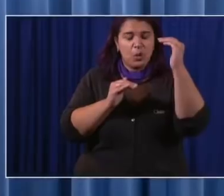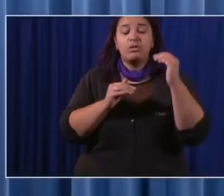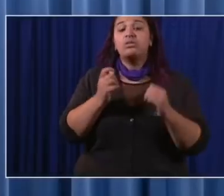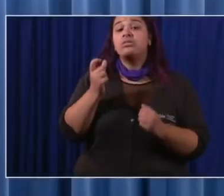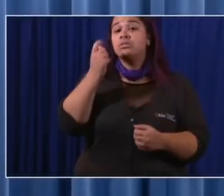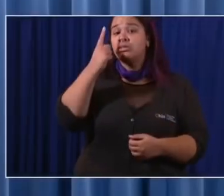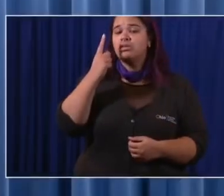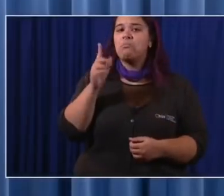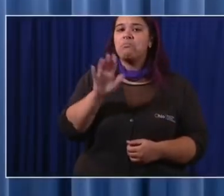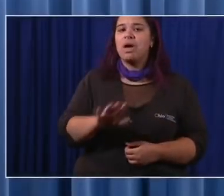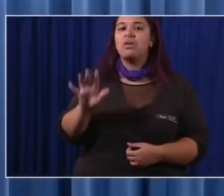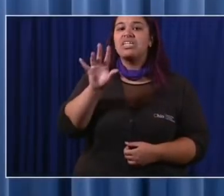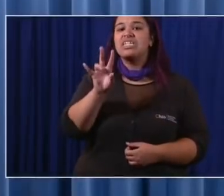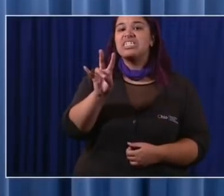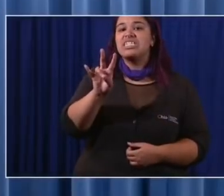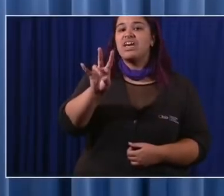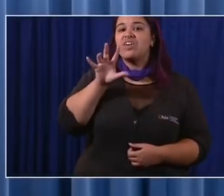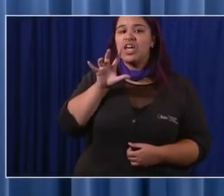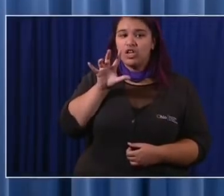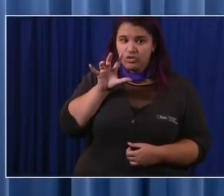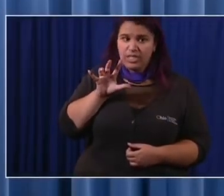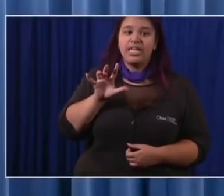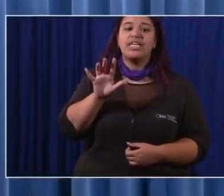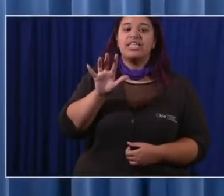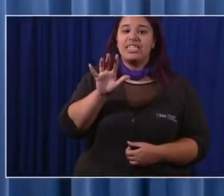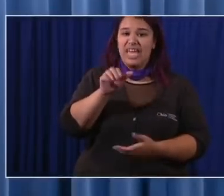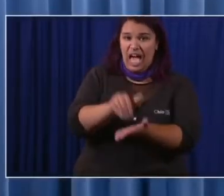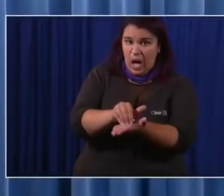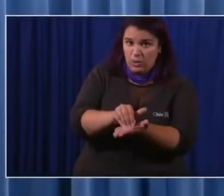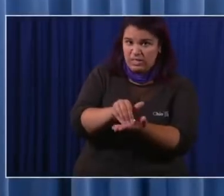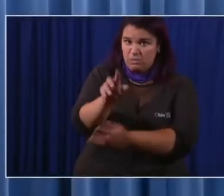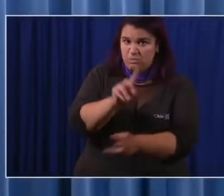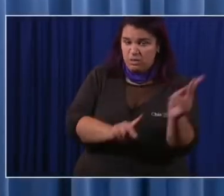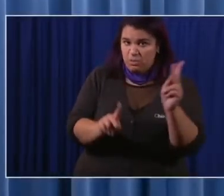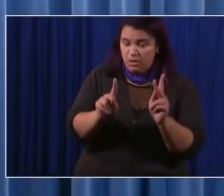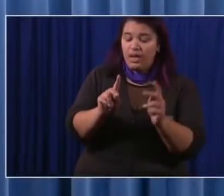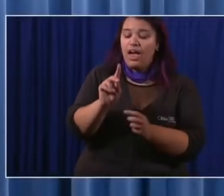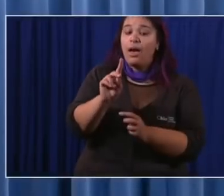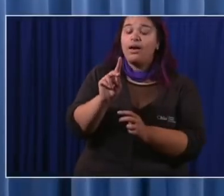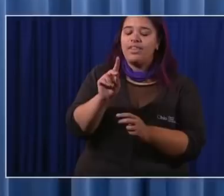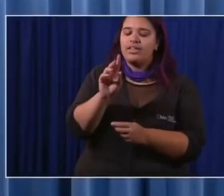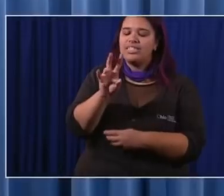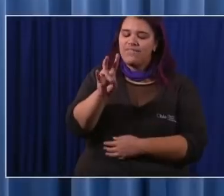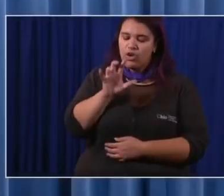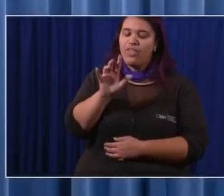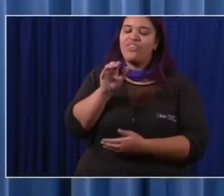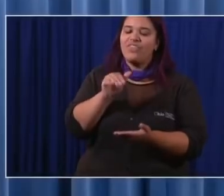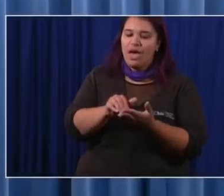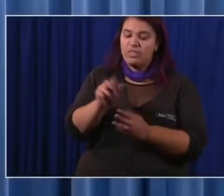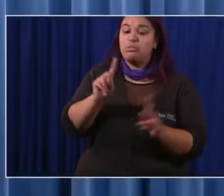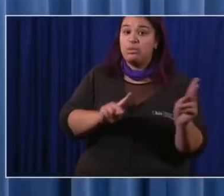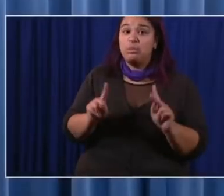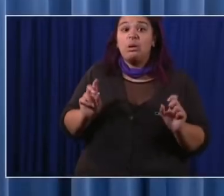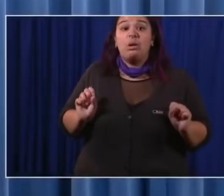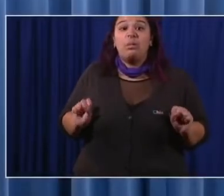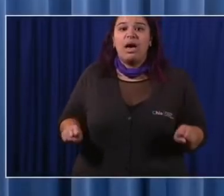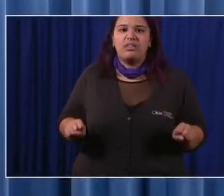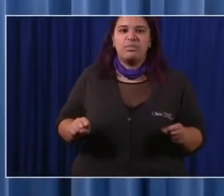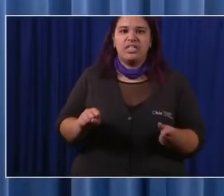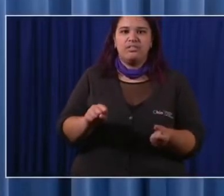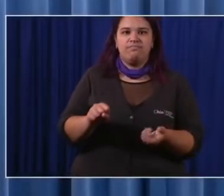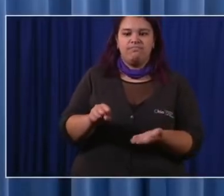risk of eviction this year. So why $15 million? Do you foresee the need for more in the future or other kinds of funding?